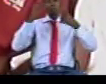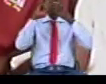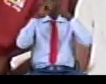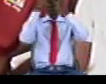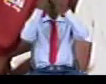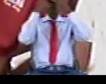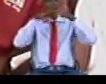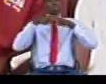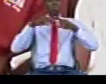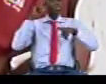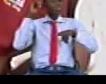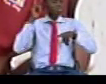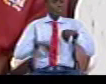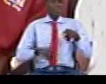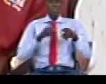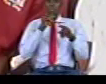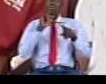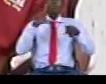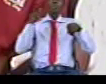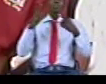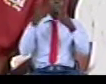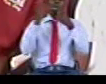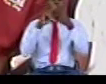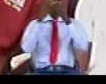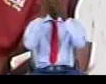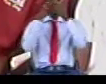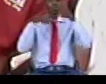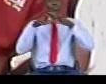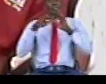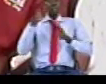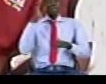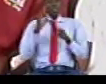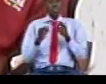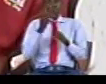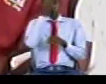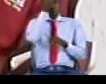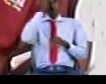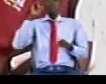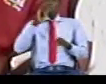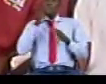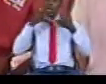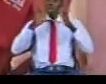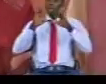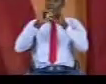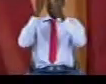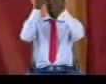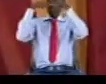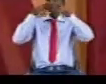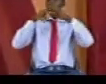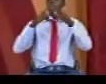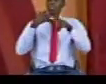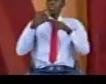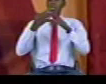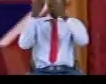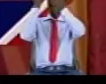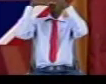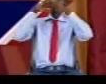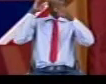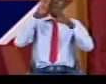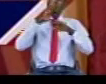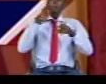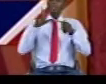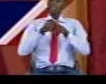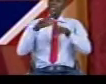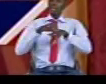They cannot get to heaven. If disobedience is allowed in heaven, heaven will be like the earth. Heaven will be as dirty,